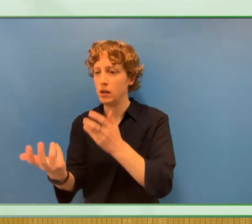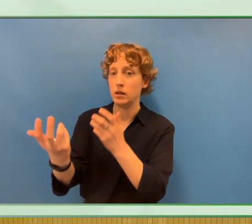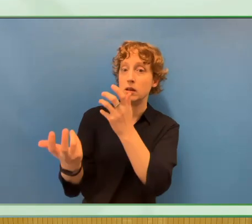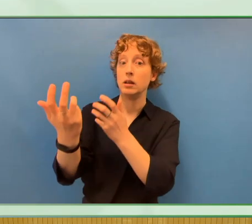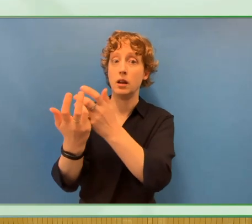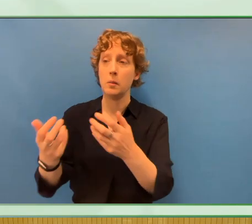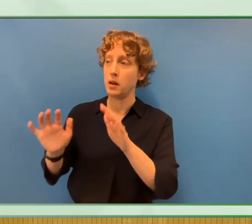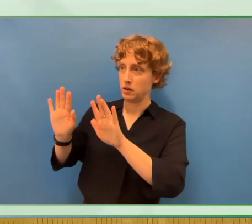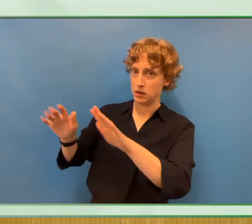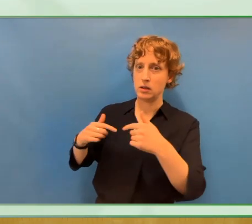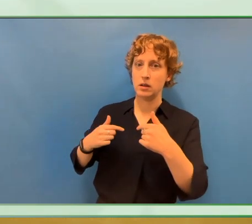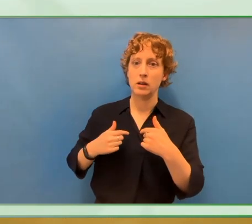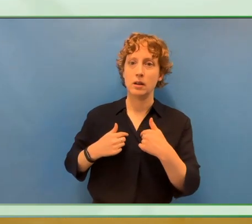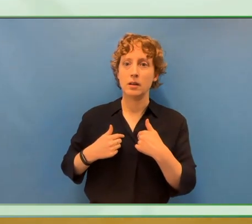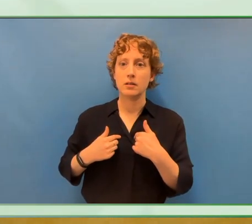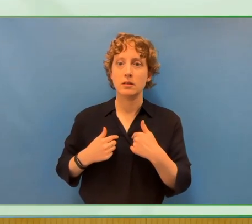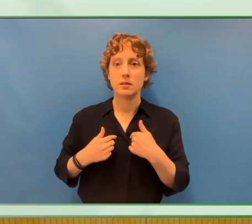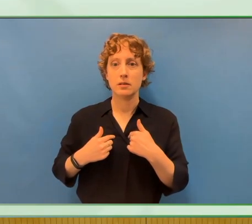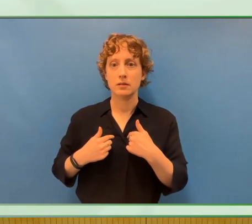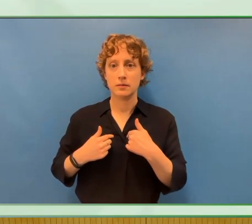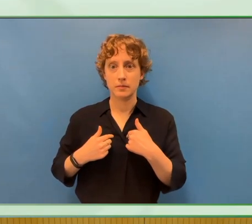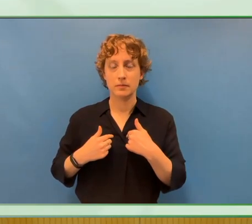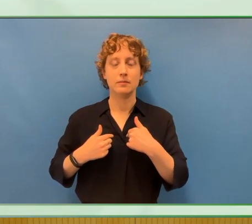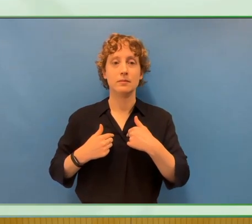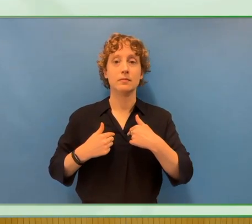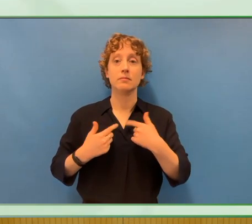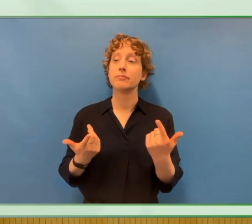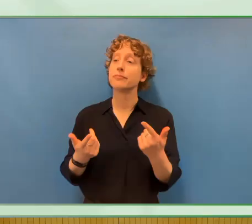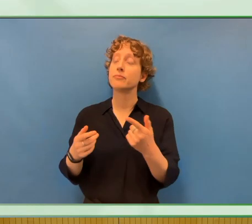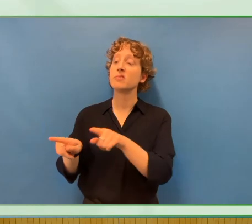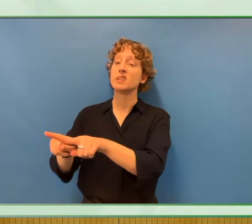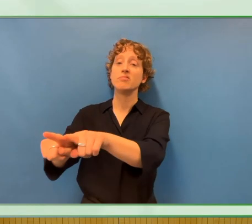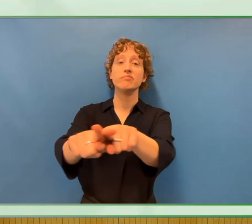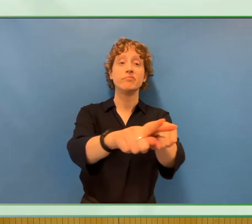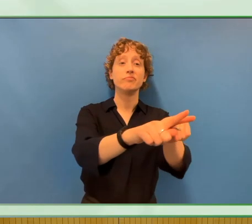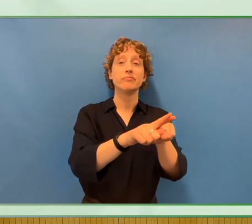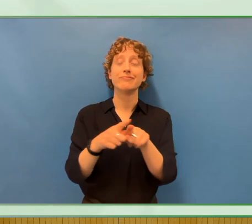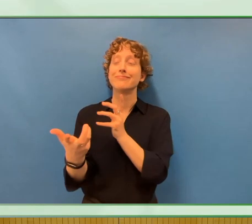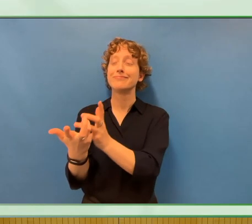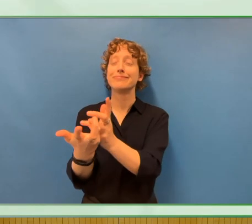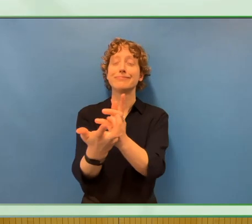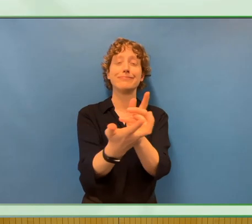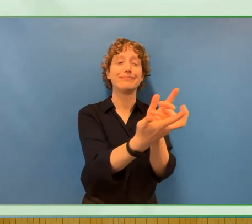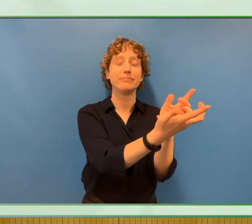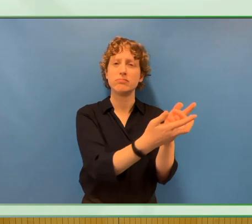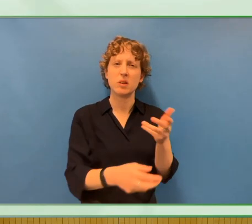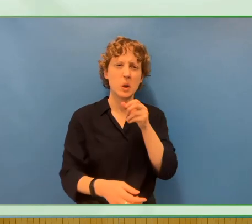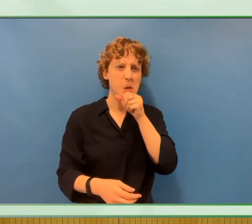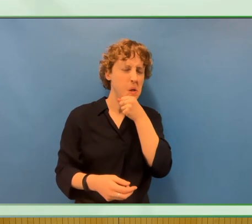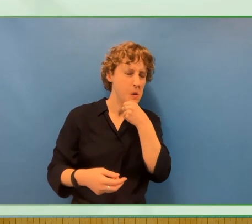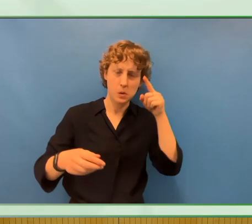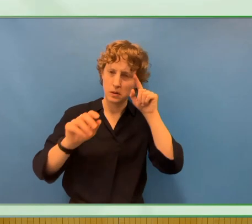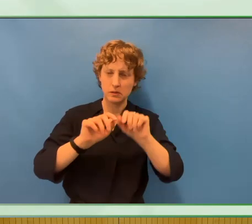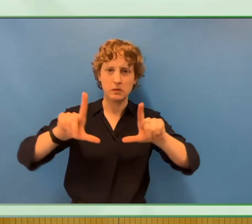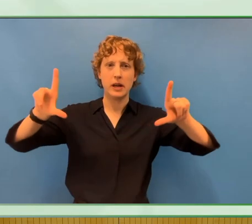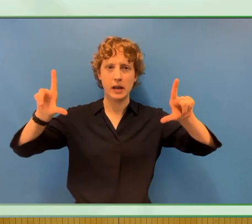can't treat everyone the same. It's an outdated understanding of what equality means. The Americans with Disabilities Act said you had to make adjustments even before